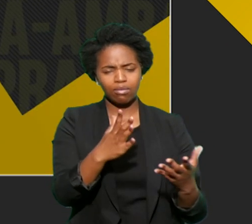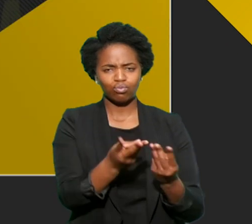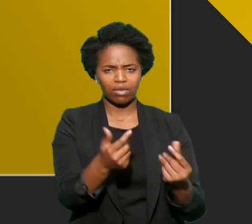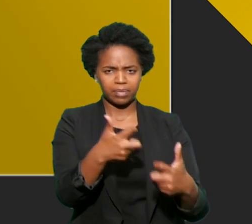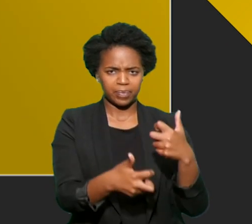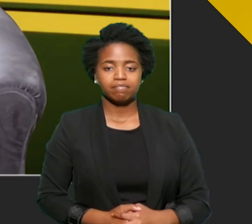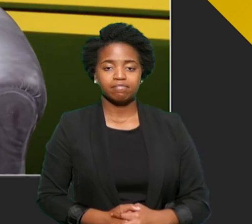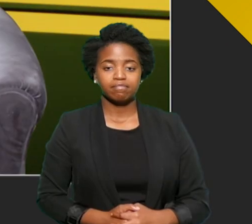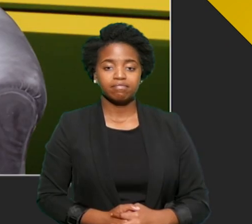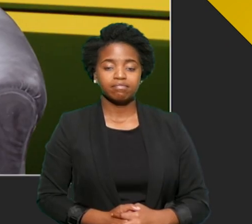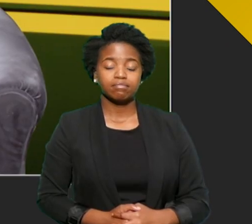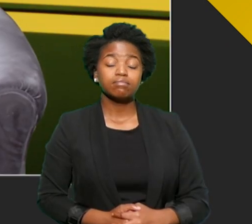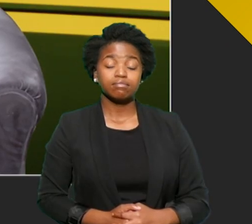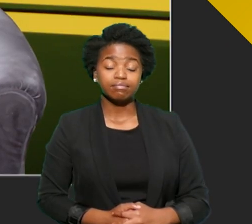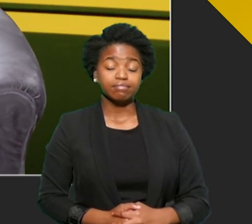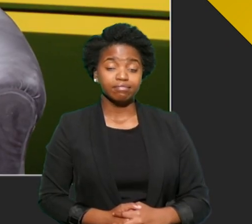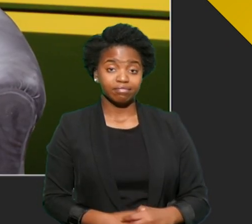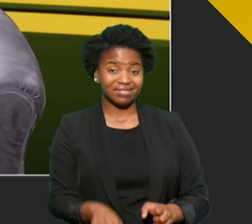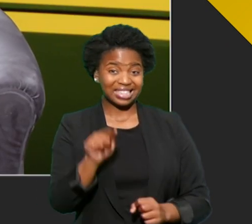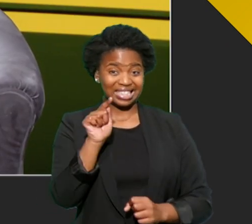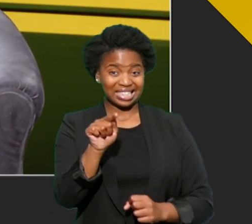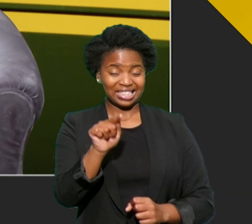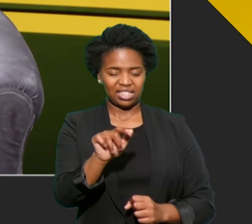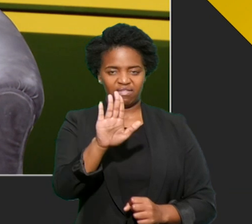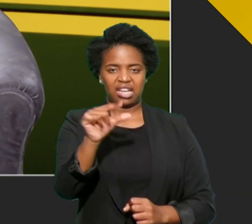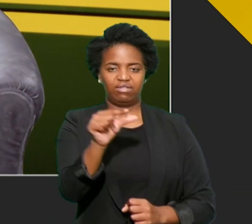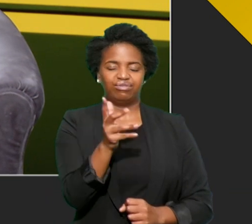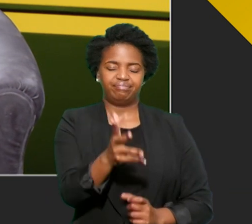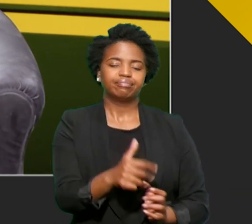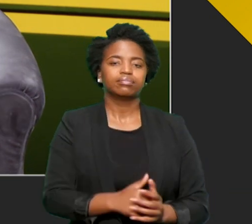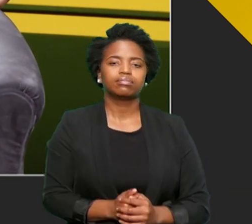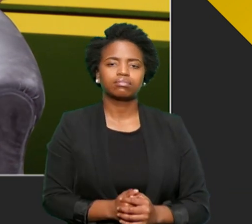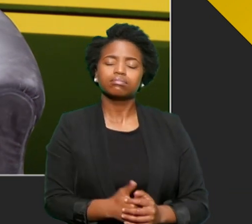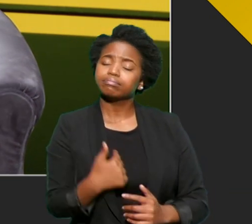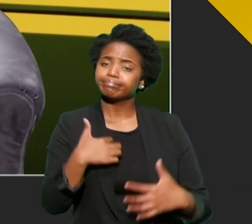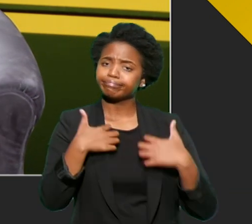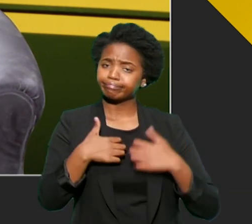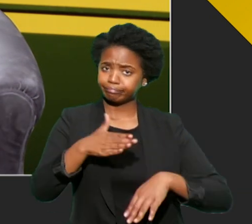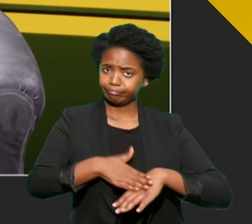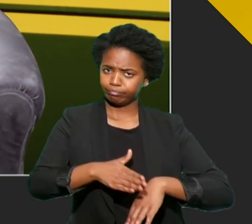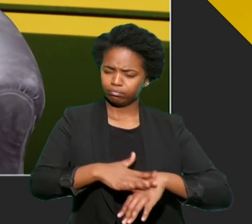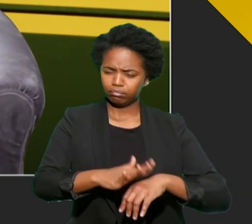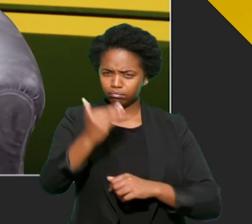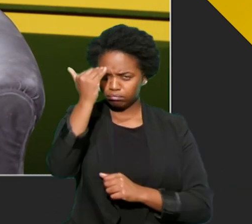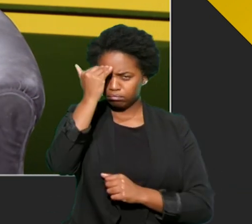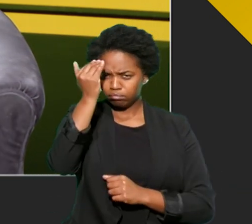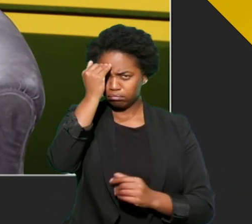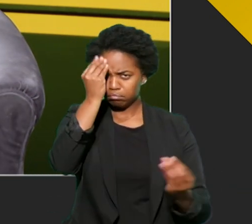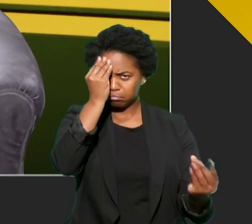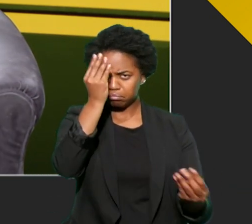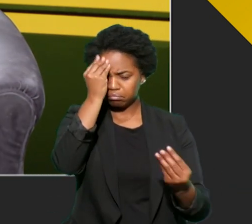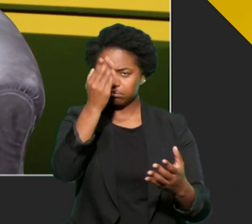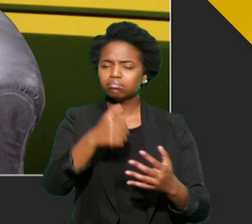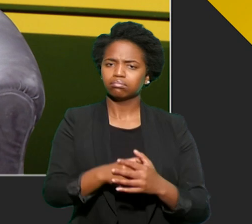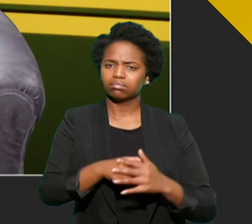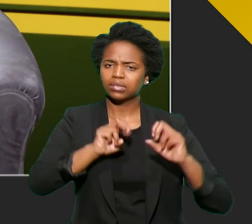solutions. And that's the knowledge that is being imparted, and also looking forward to more knowledge being imparted further when it comes to the work that